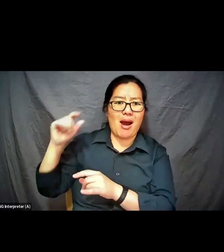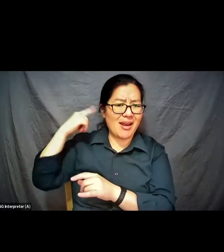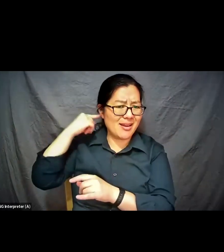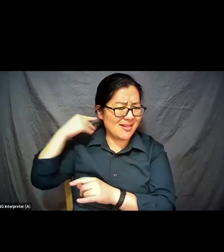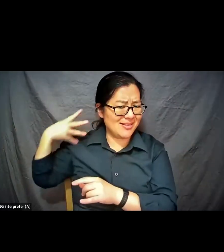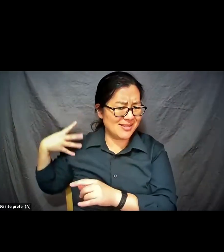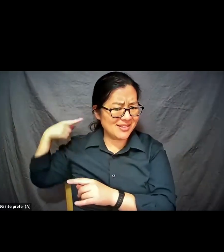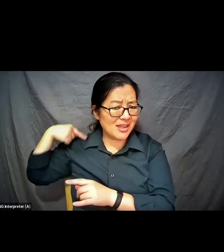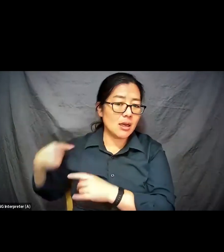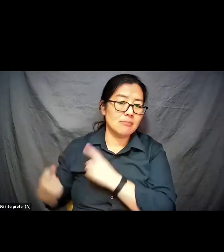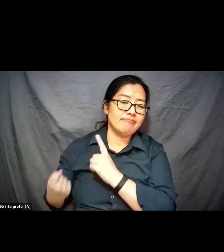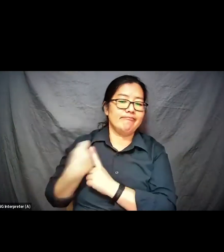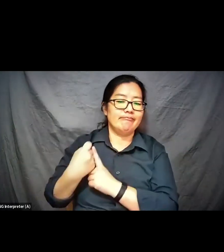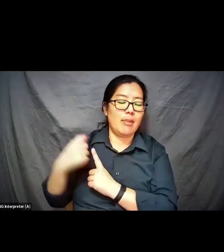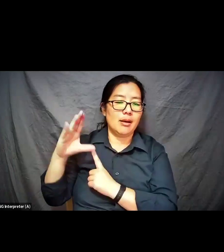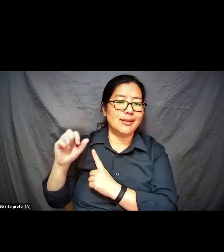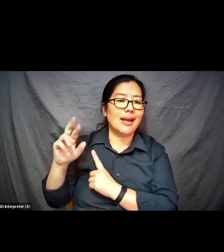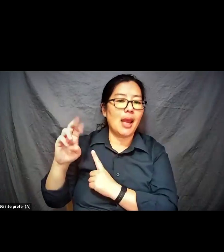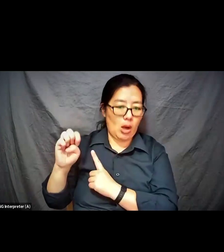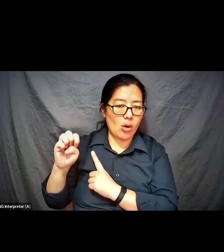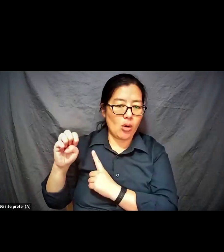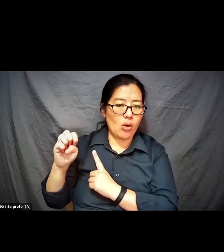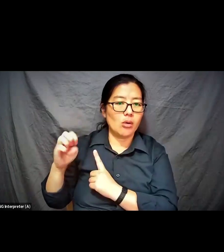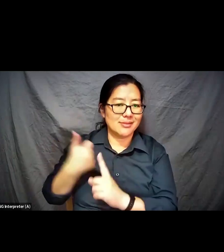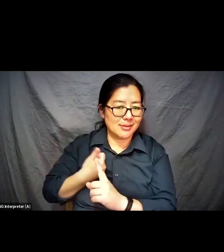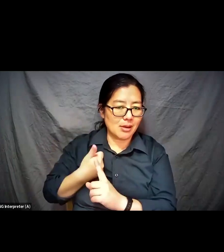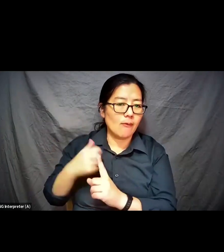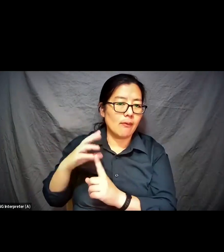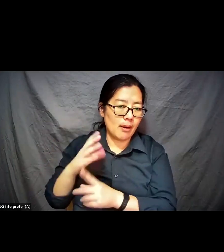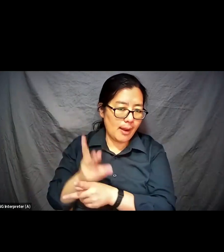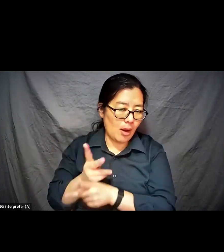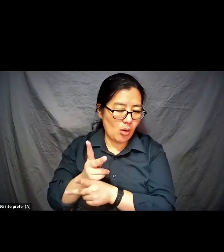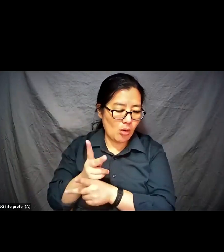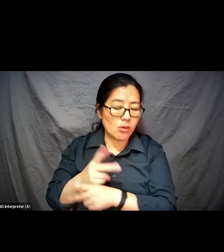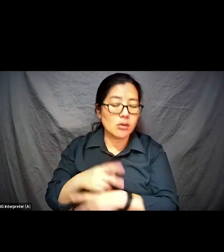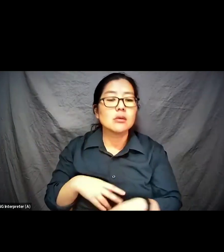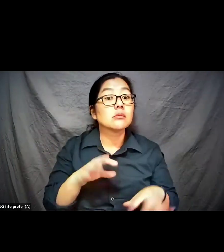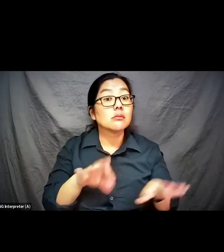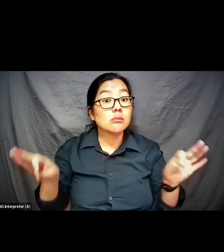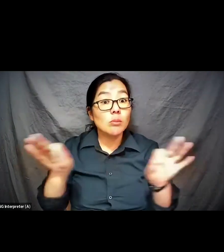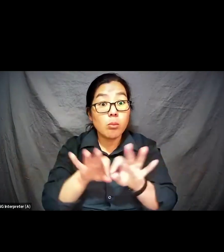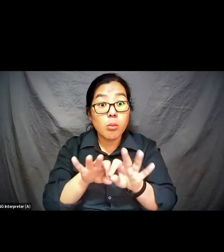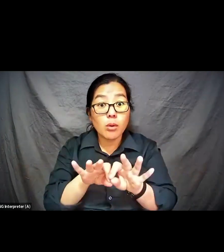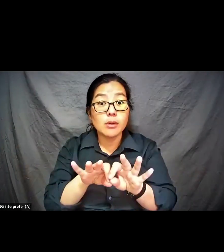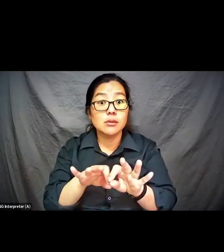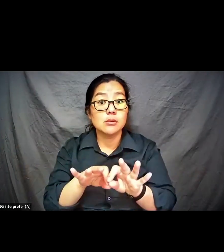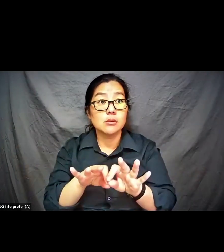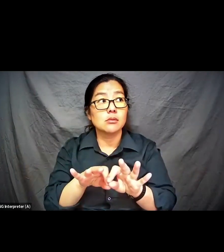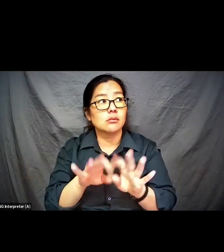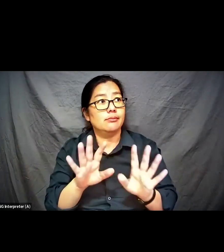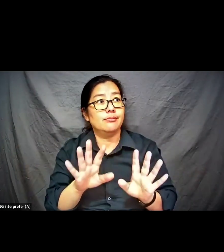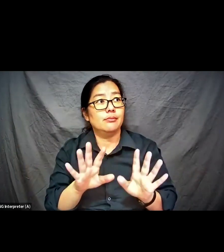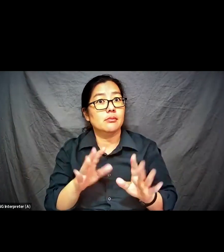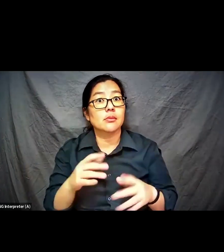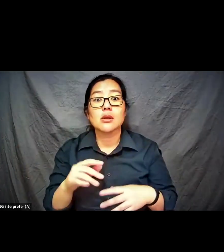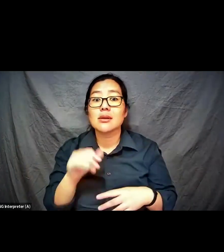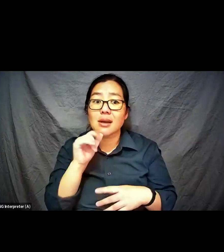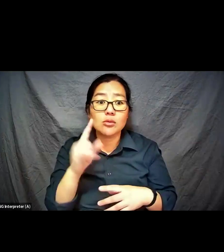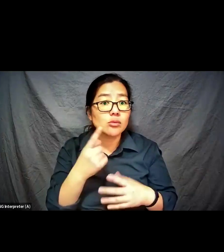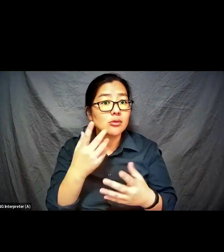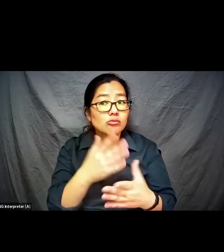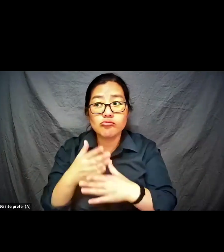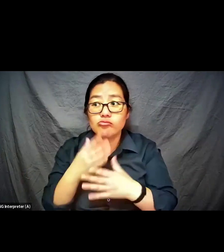some coping tools. I've figured out some tricks that I don't think that other people should have to start from